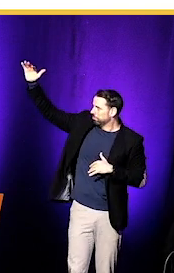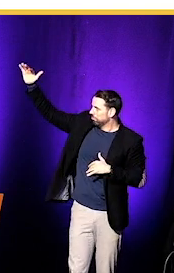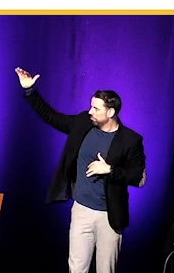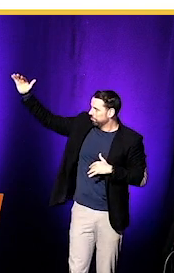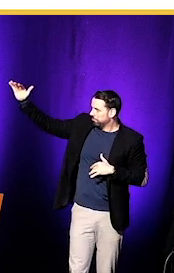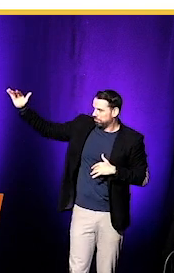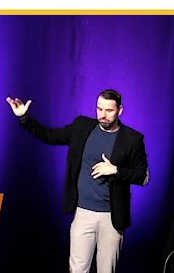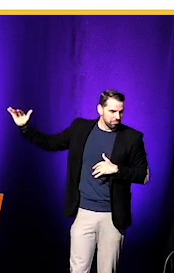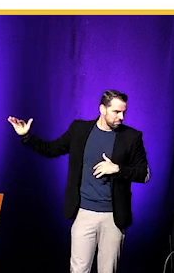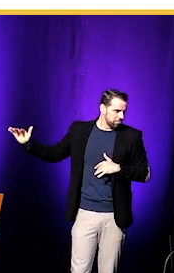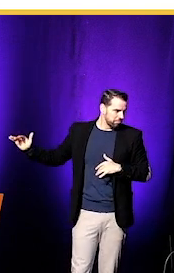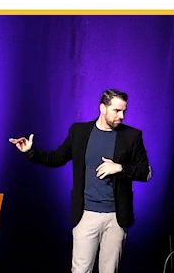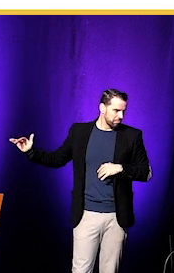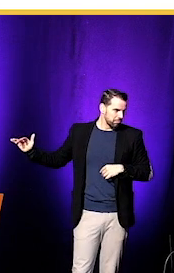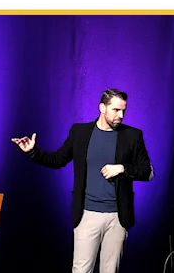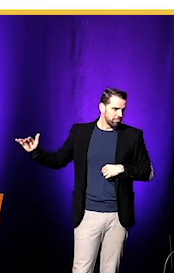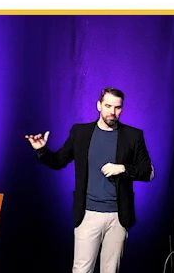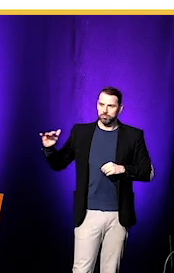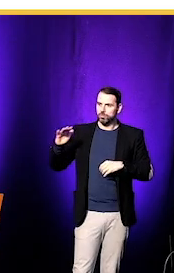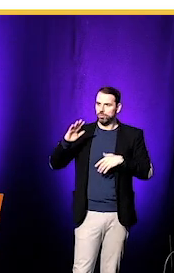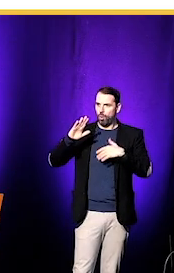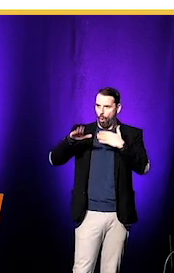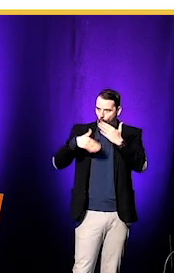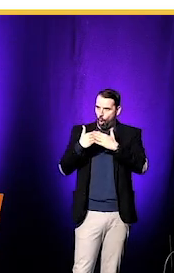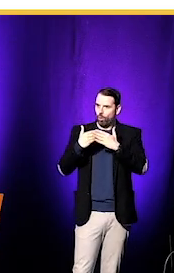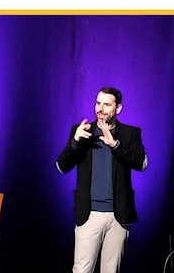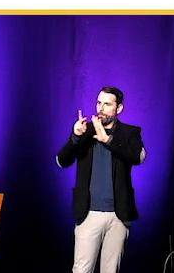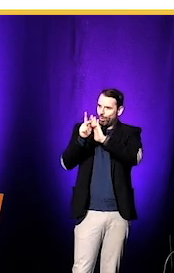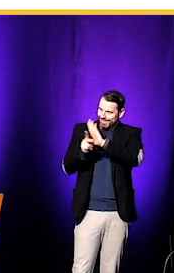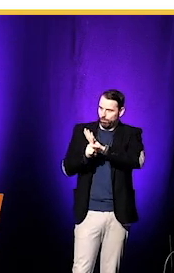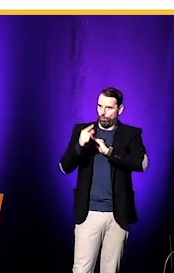and sustainability are organizing principles.